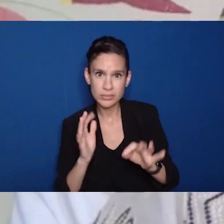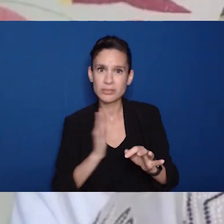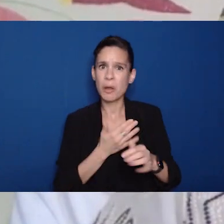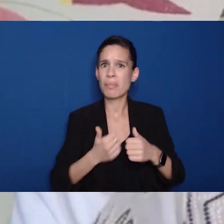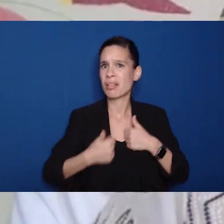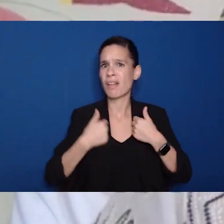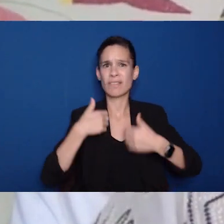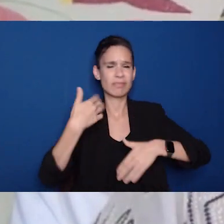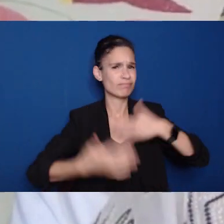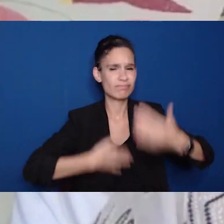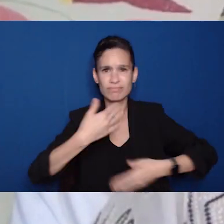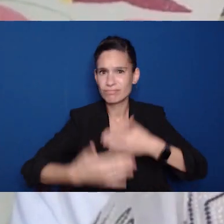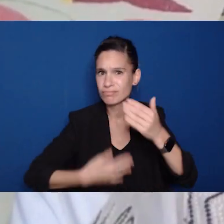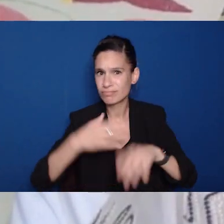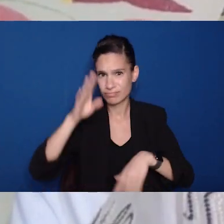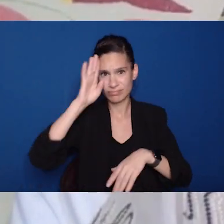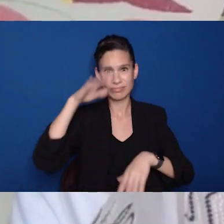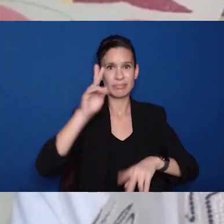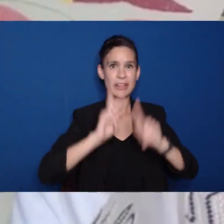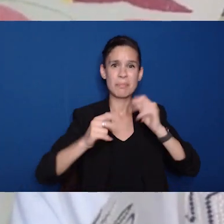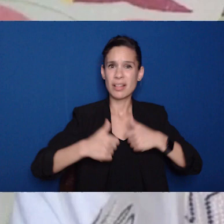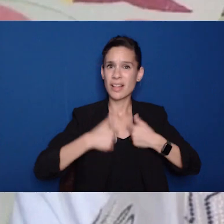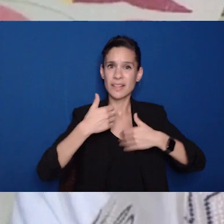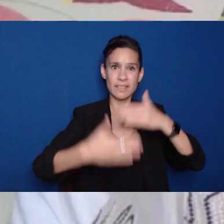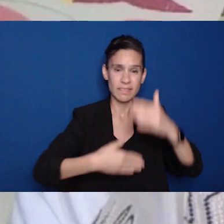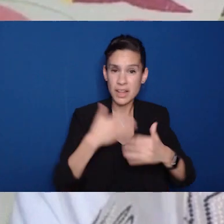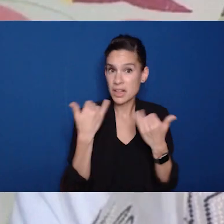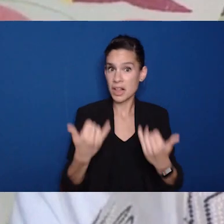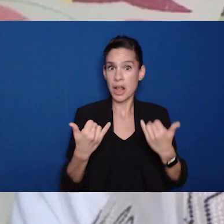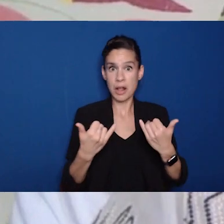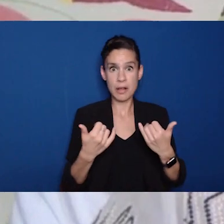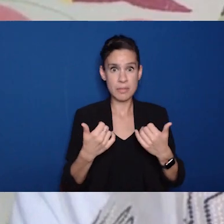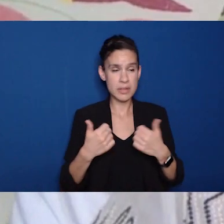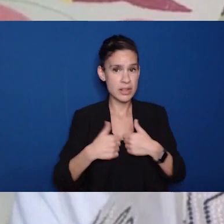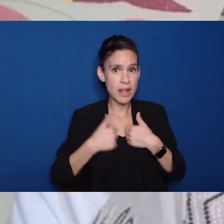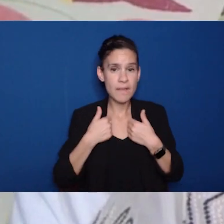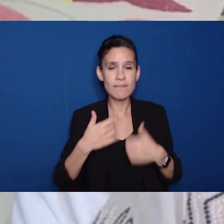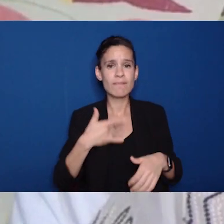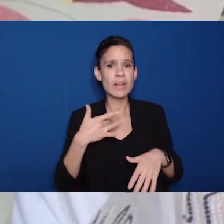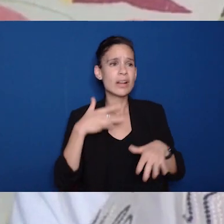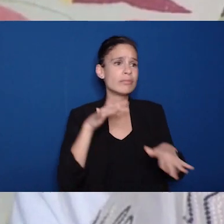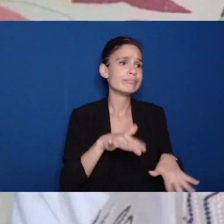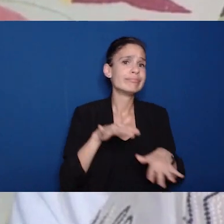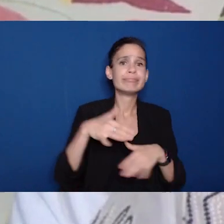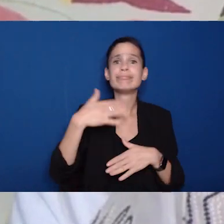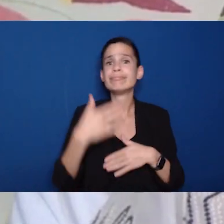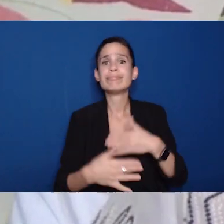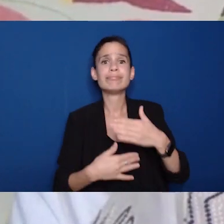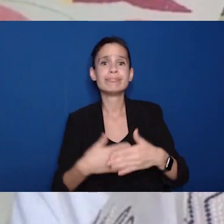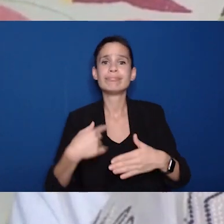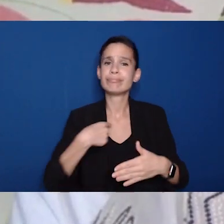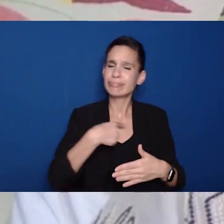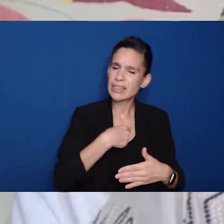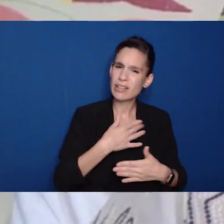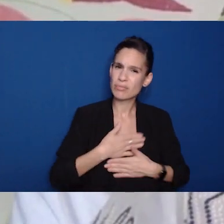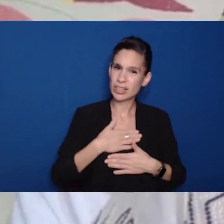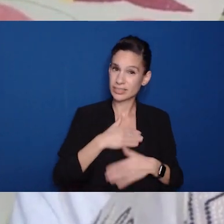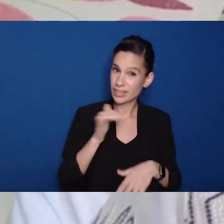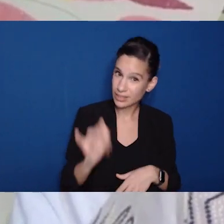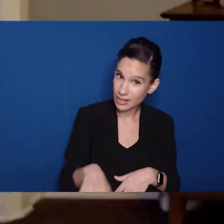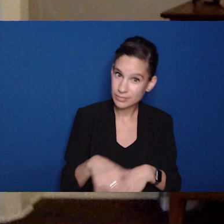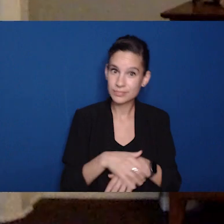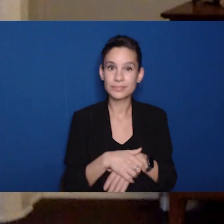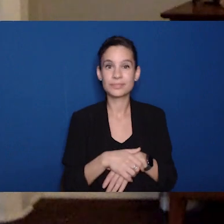up. That's for sure. Mine is, at least. And I feel like life is in slow motion right now. And I'm appreciating